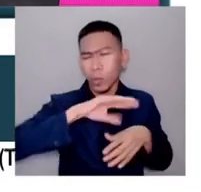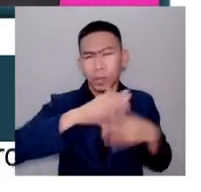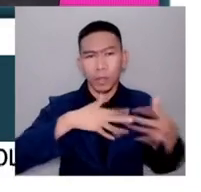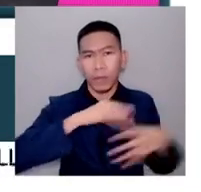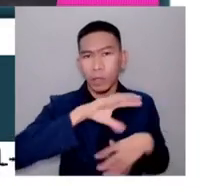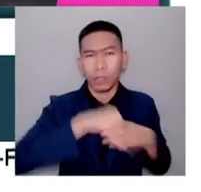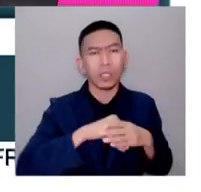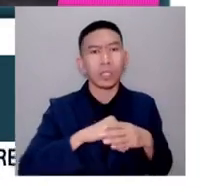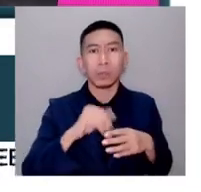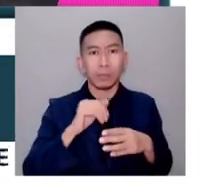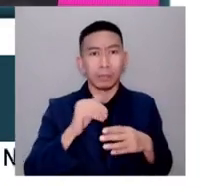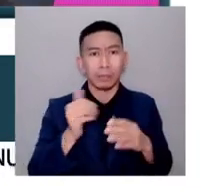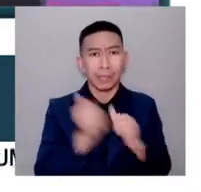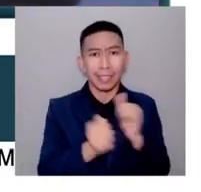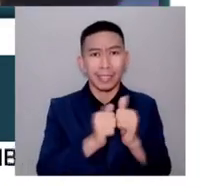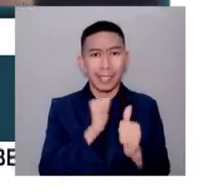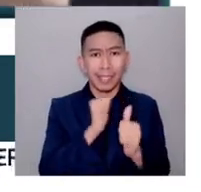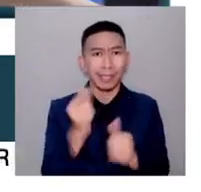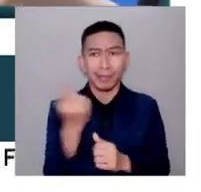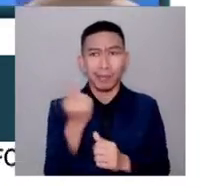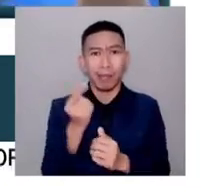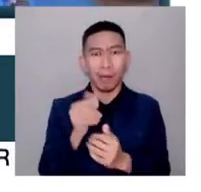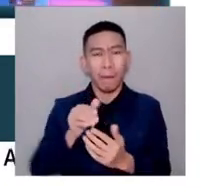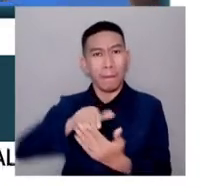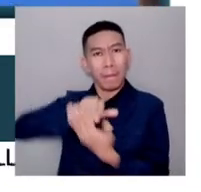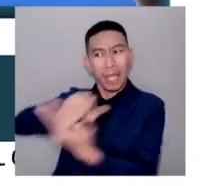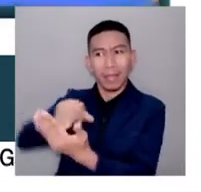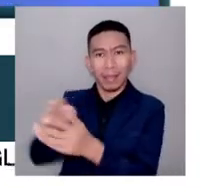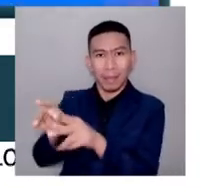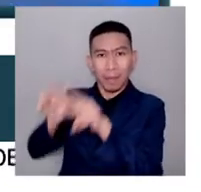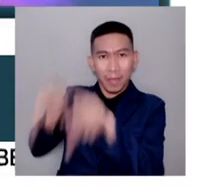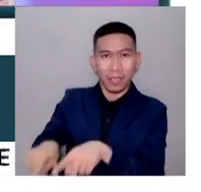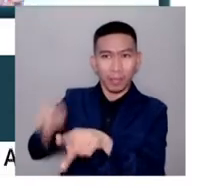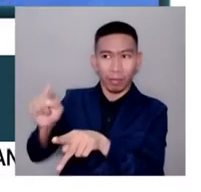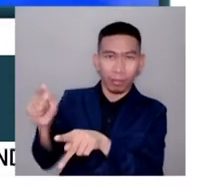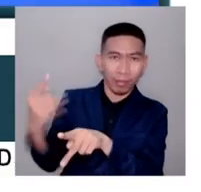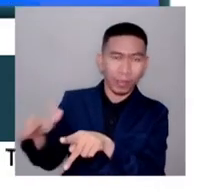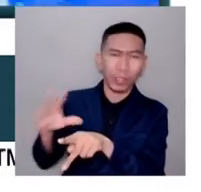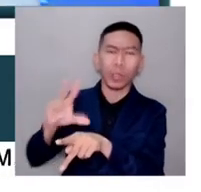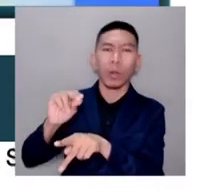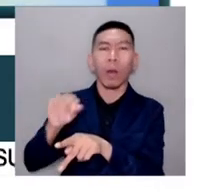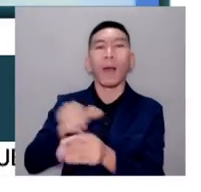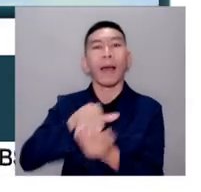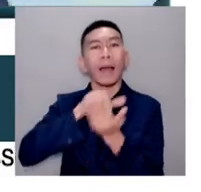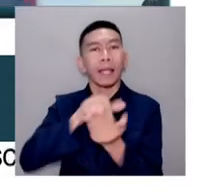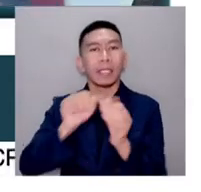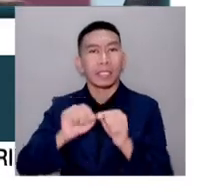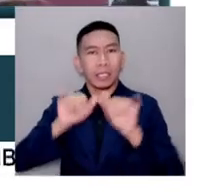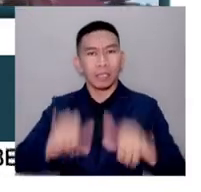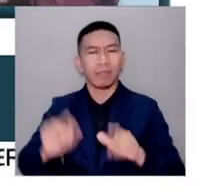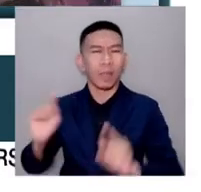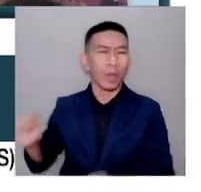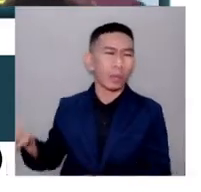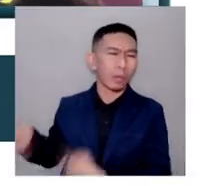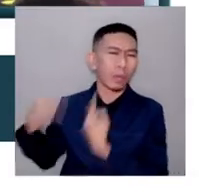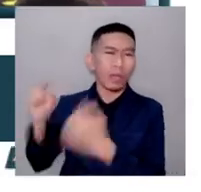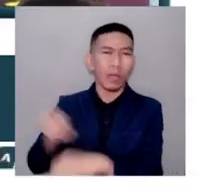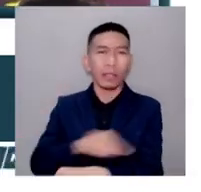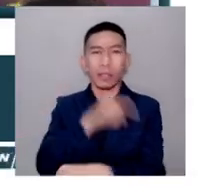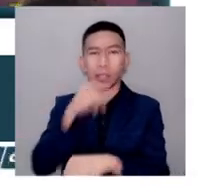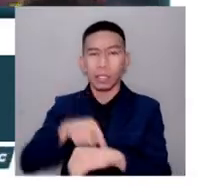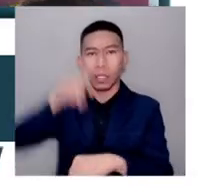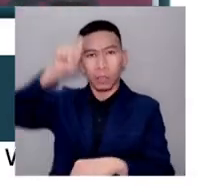o sa individual, ito ay oposisyon sa isang sistema na matagal na nating gustong